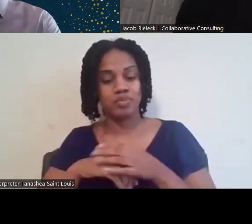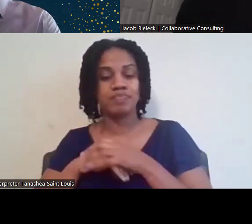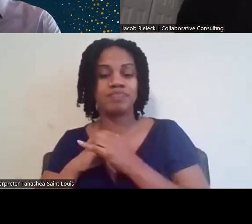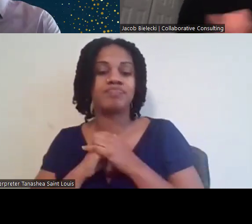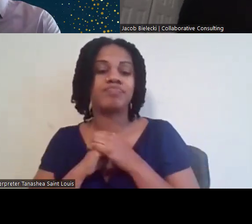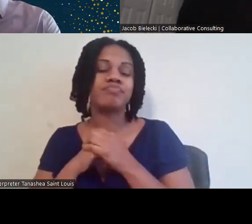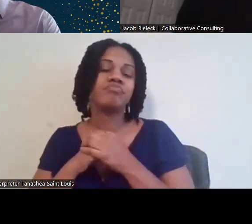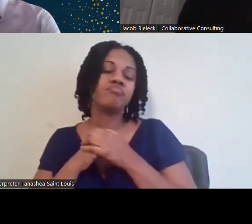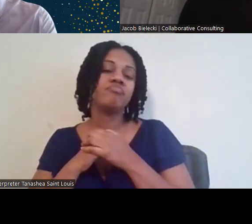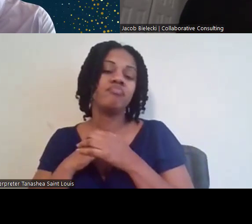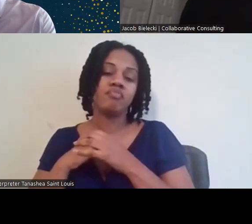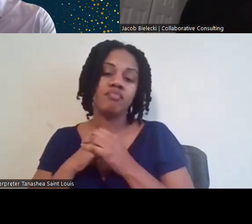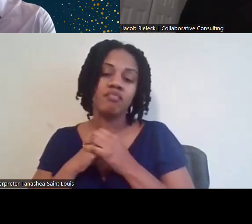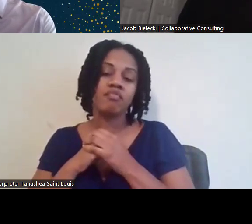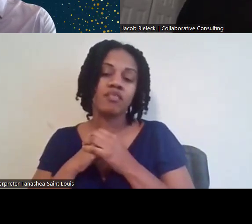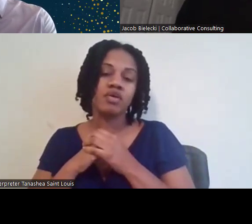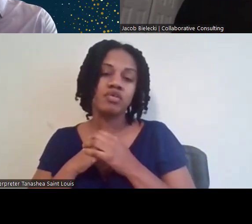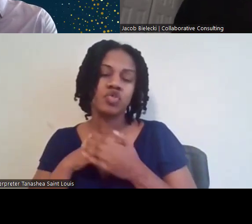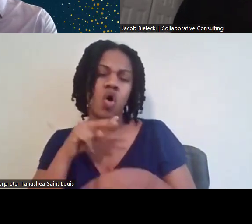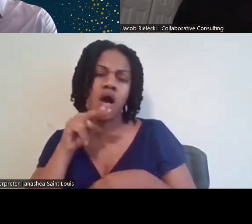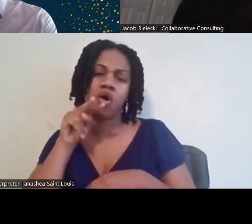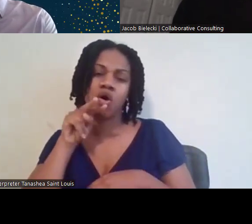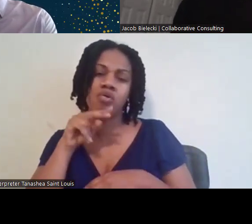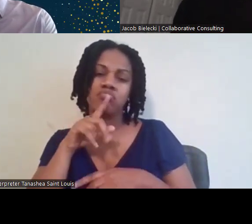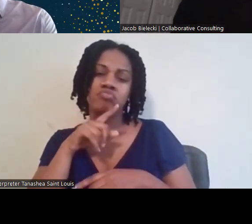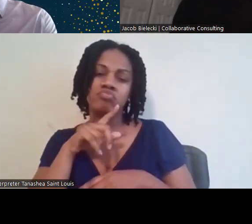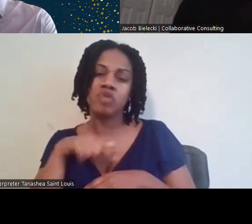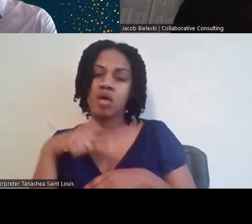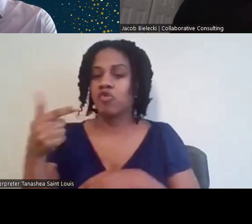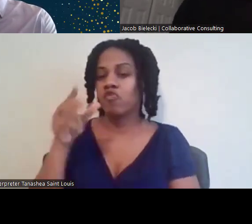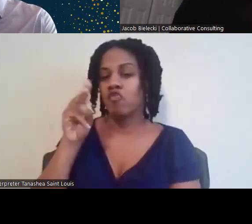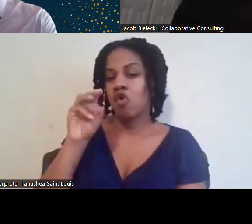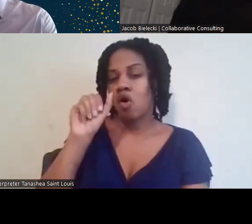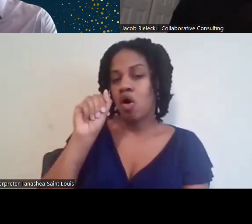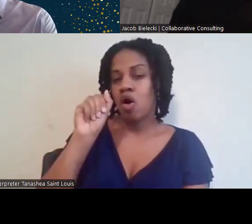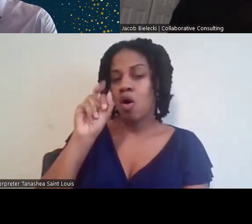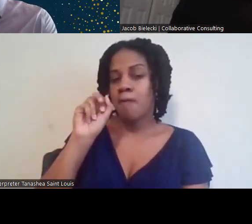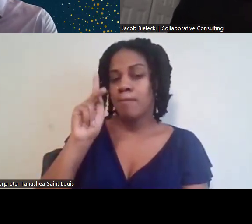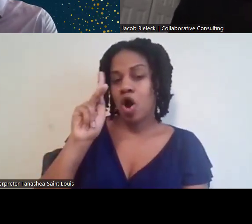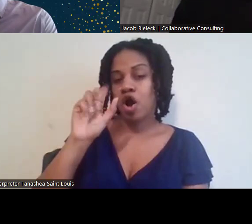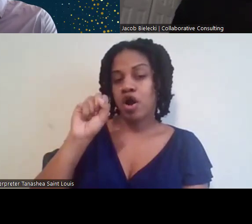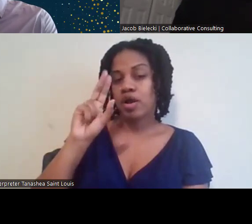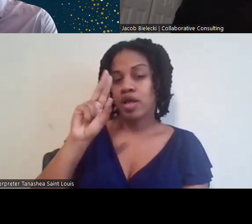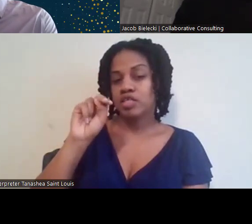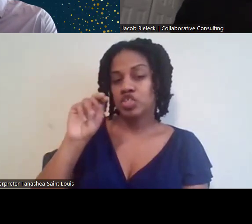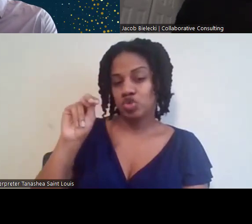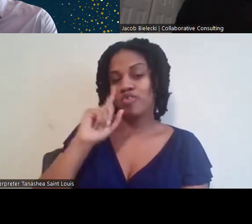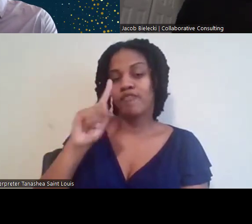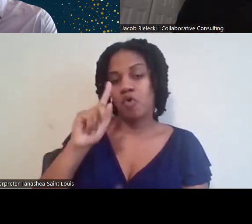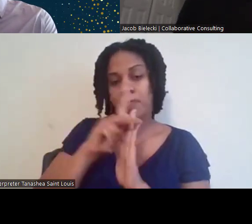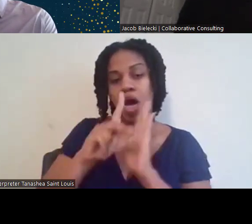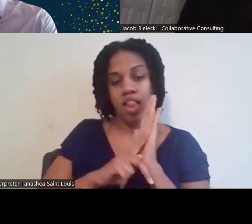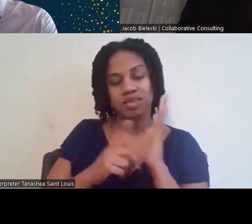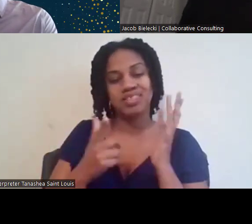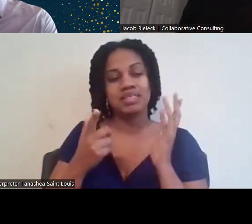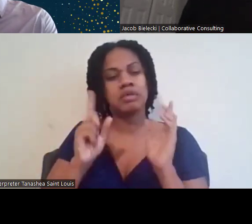But I'll sort of look to Mark or Susan on the policy. Yeah, I can answer some of these, since these are